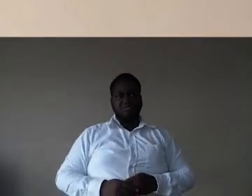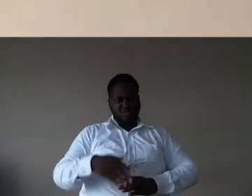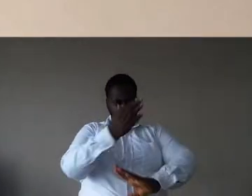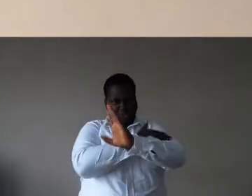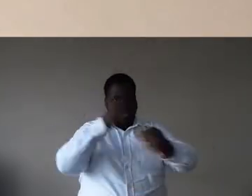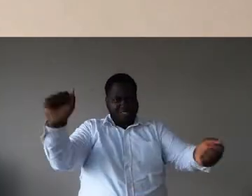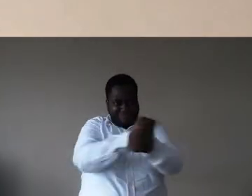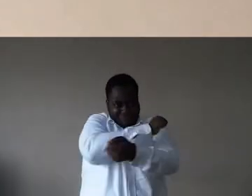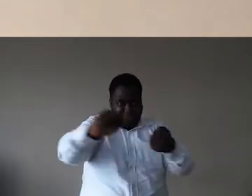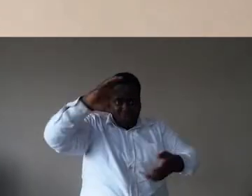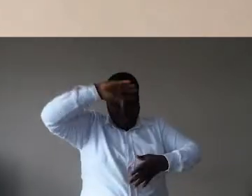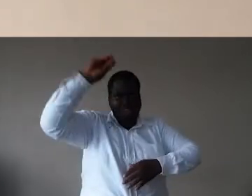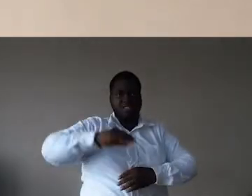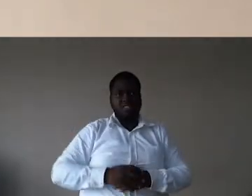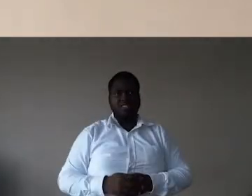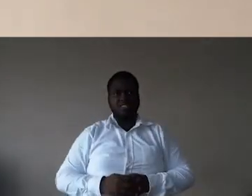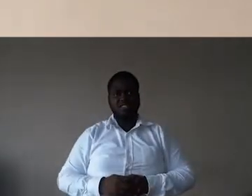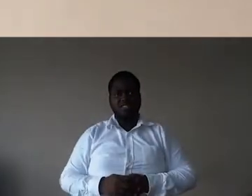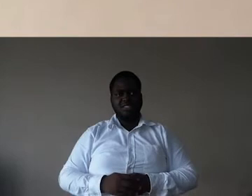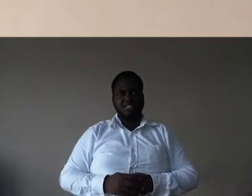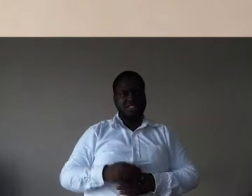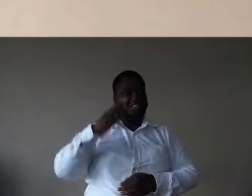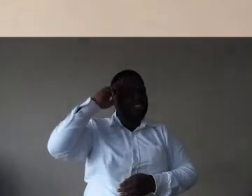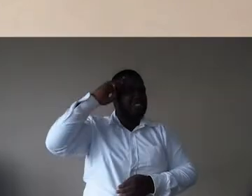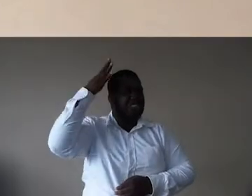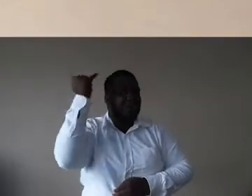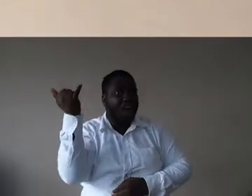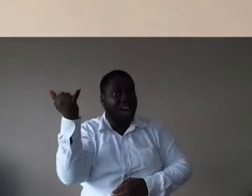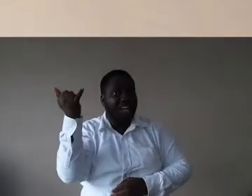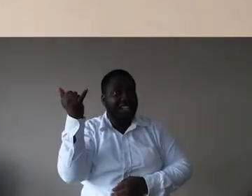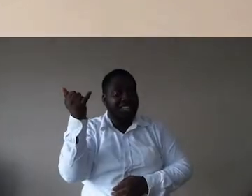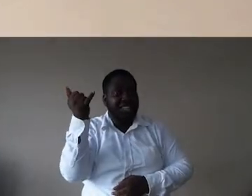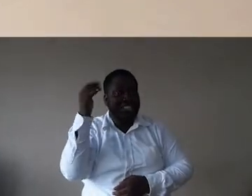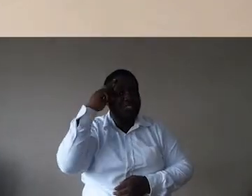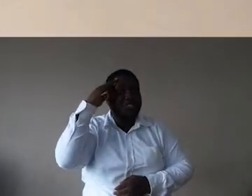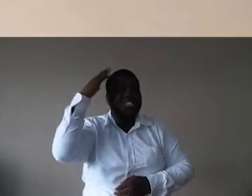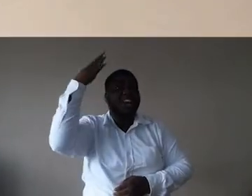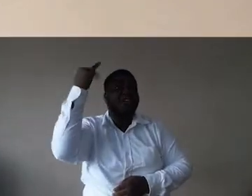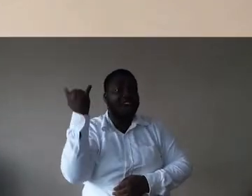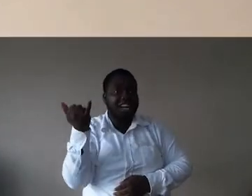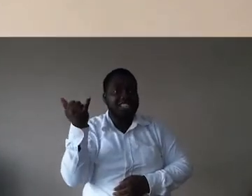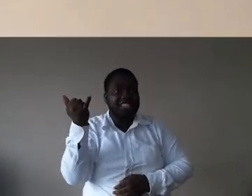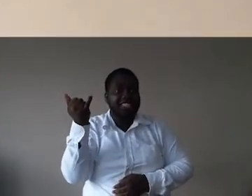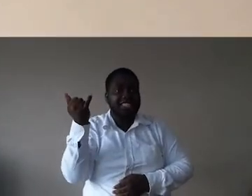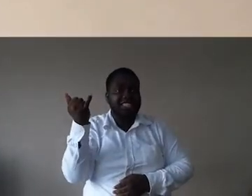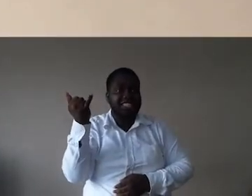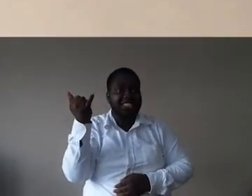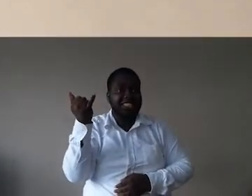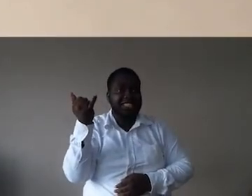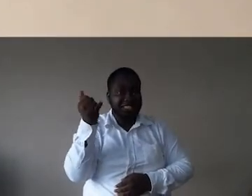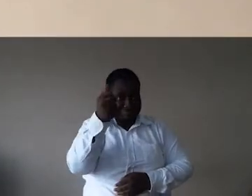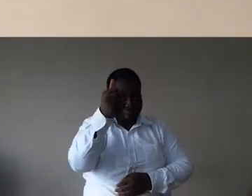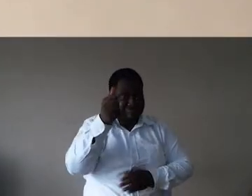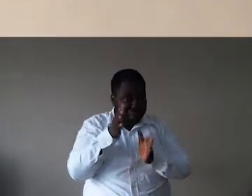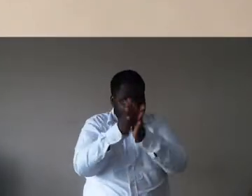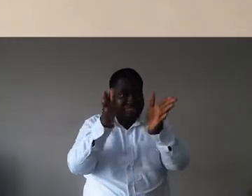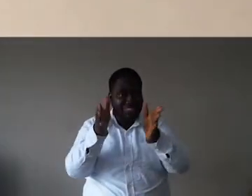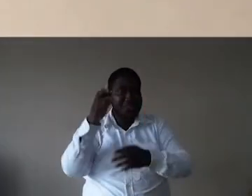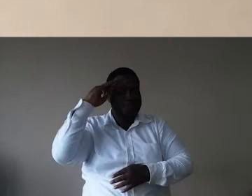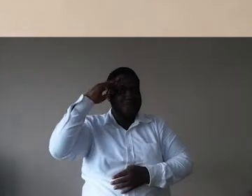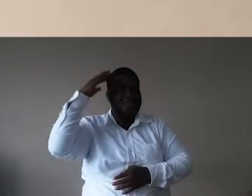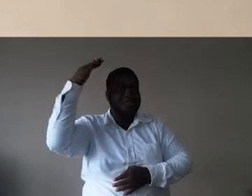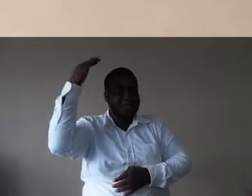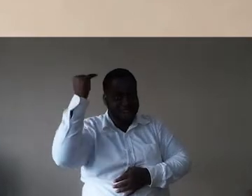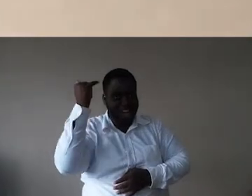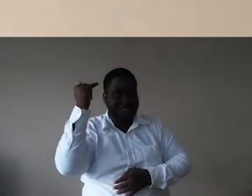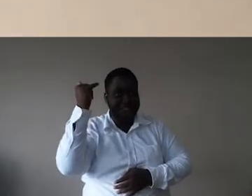Ark of Covenant. But you see, in Numbers chapter 4, God had given a strict command that thou shalt not touch the Ark of